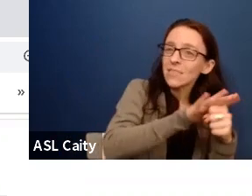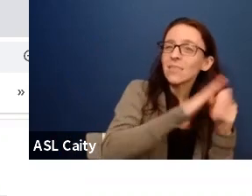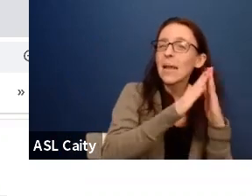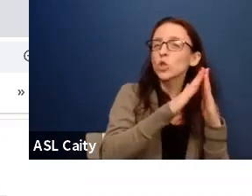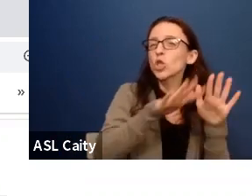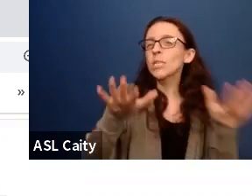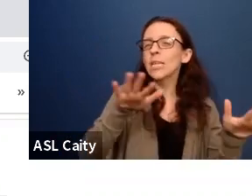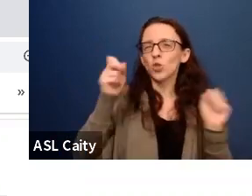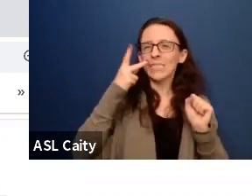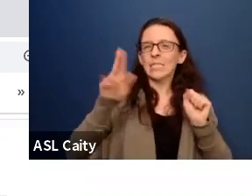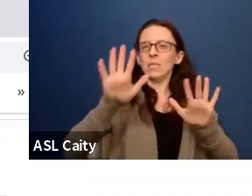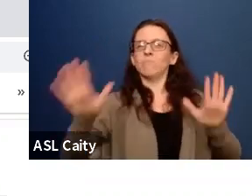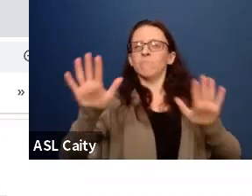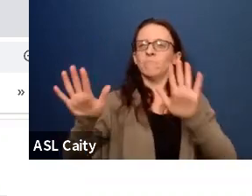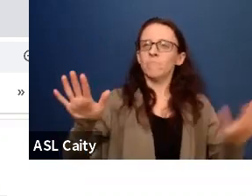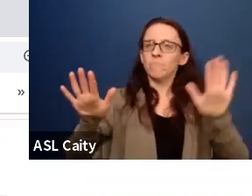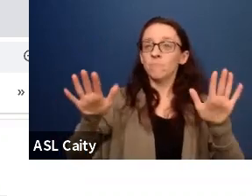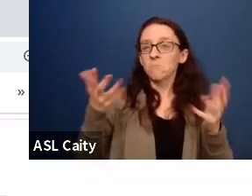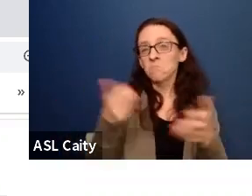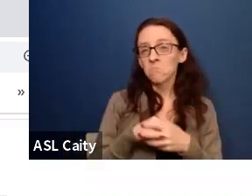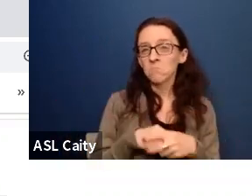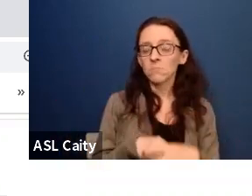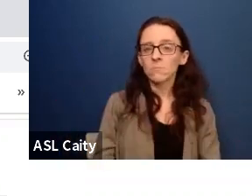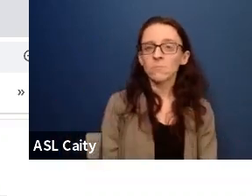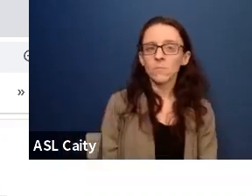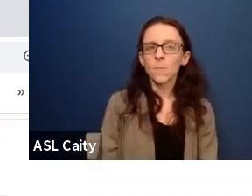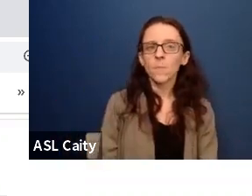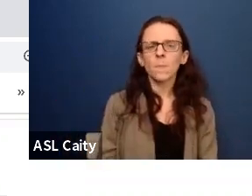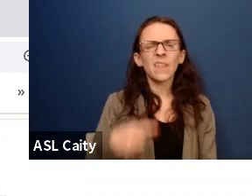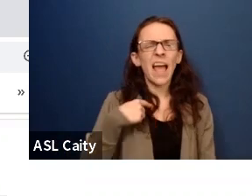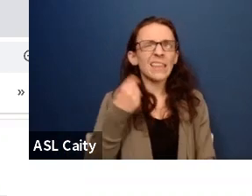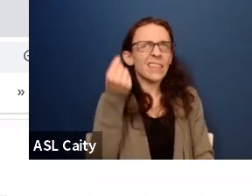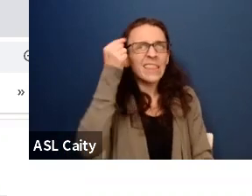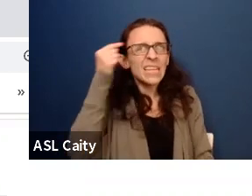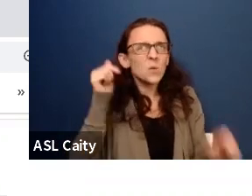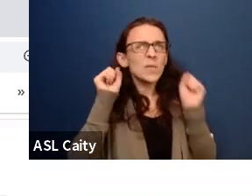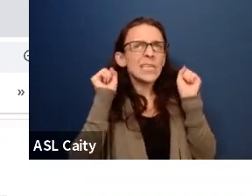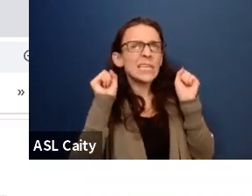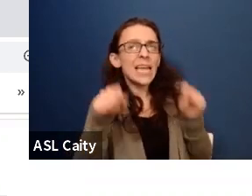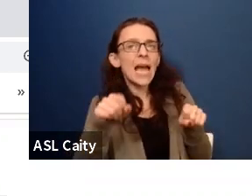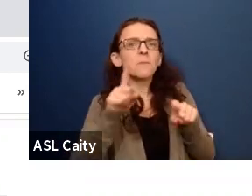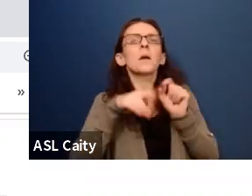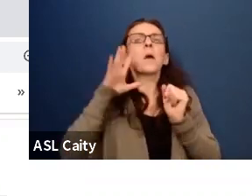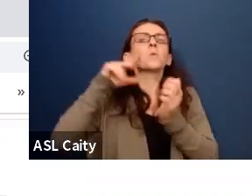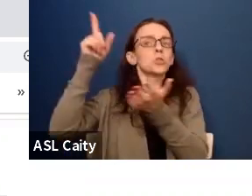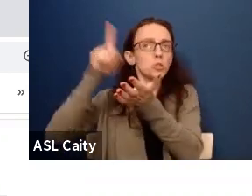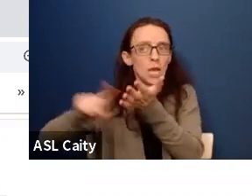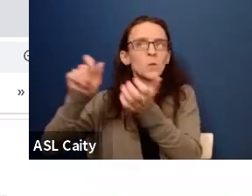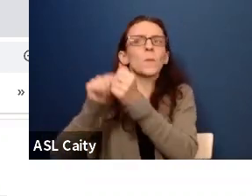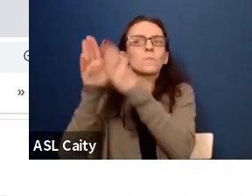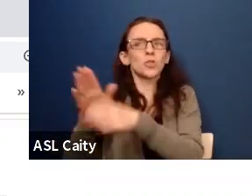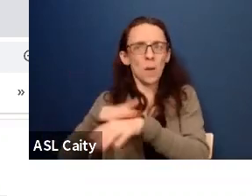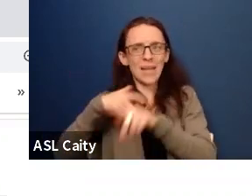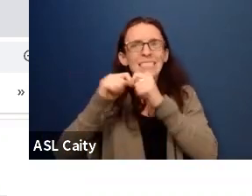I think we can do that. I will check with the person on my team who